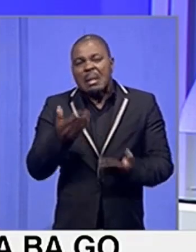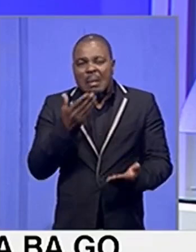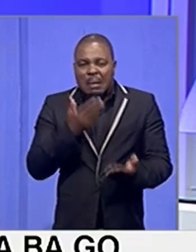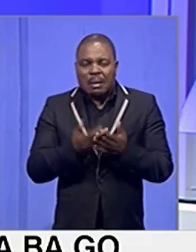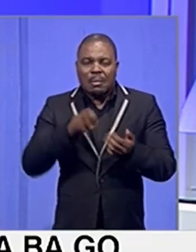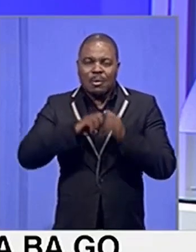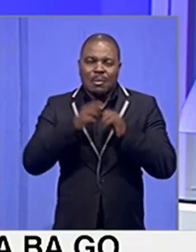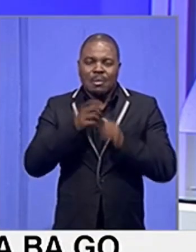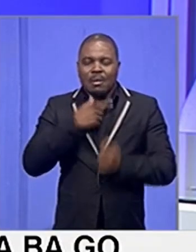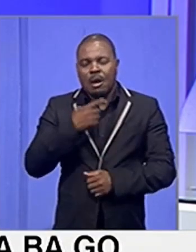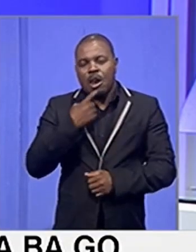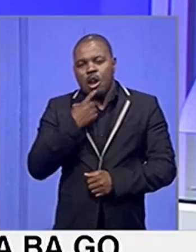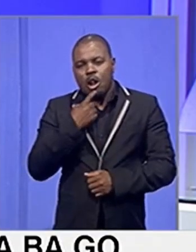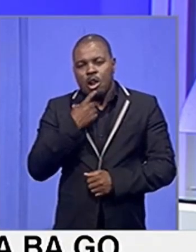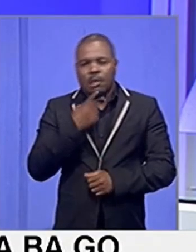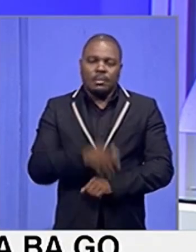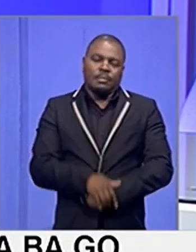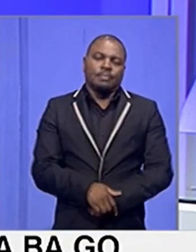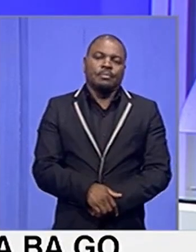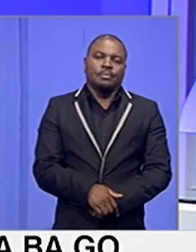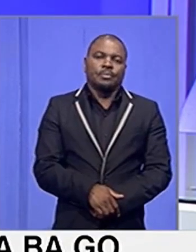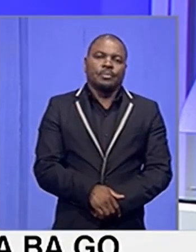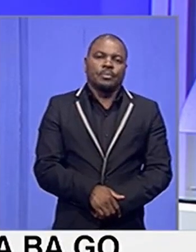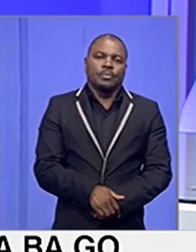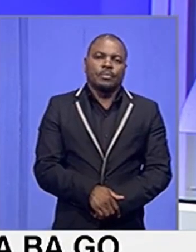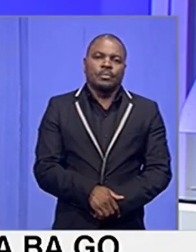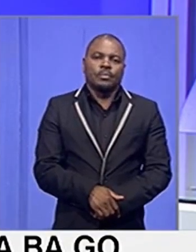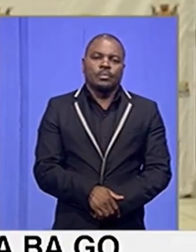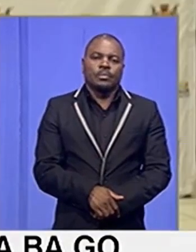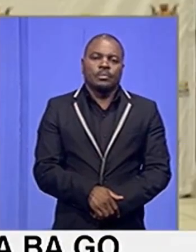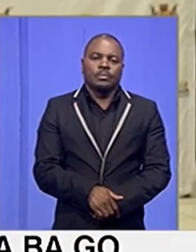a go bolela gare ga tse dingwe.